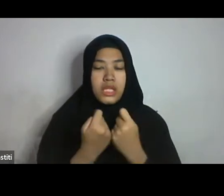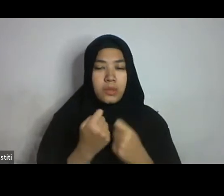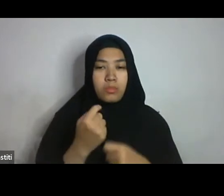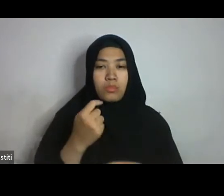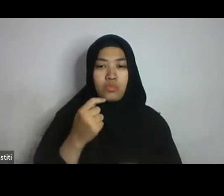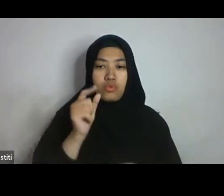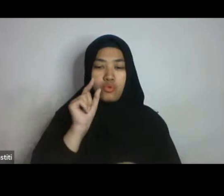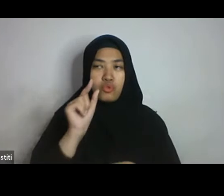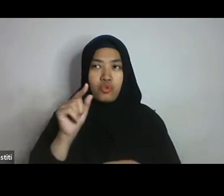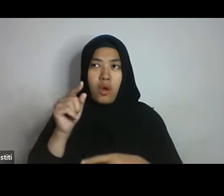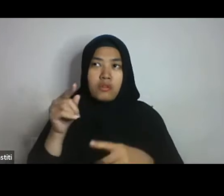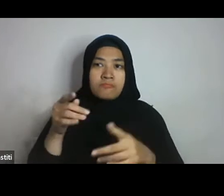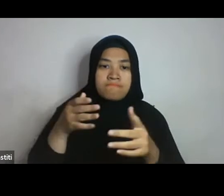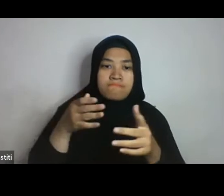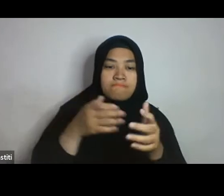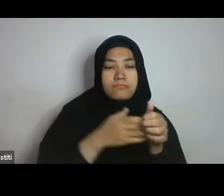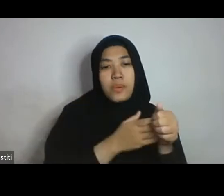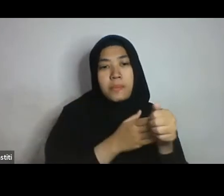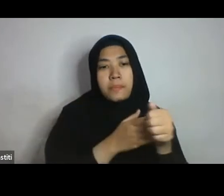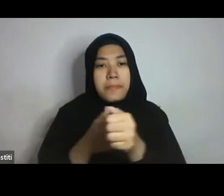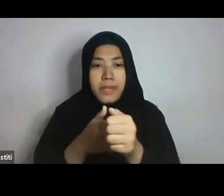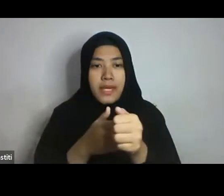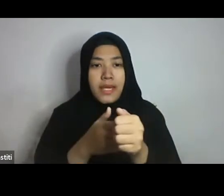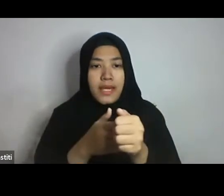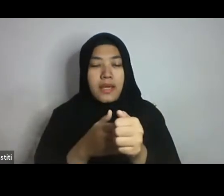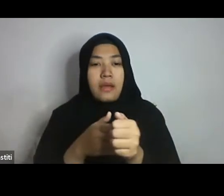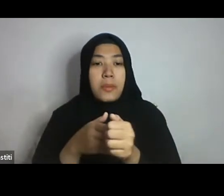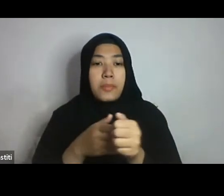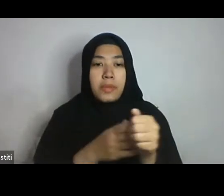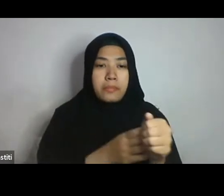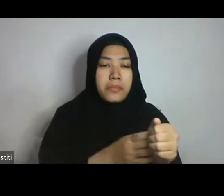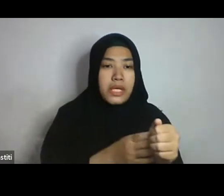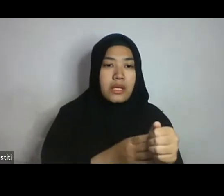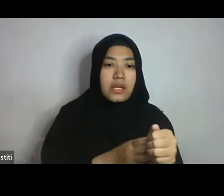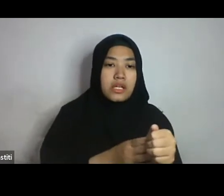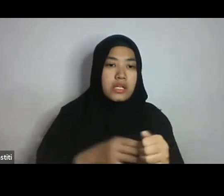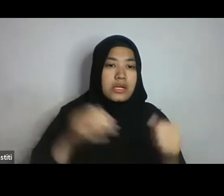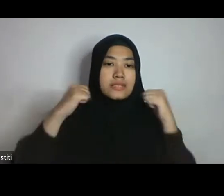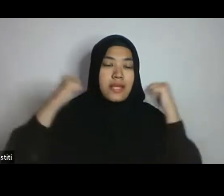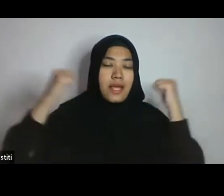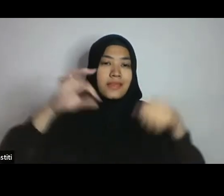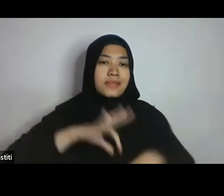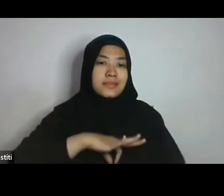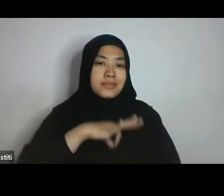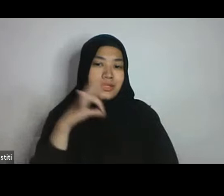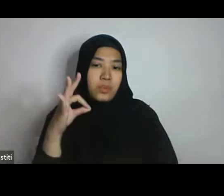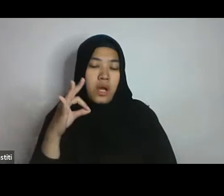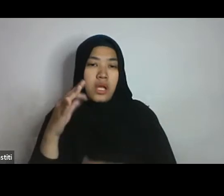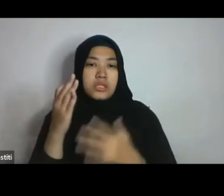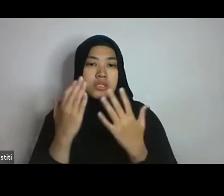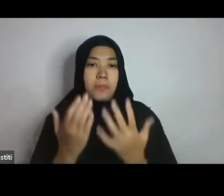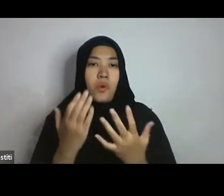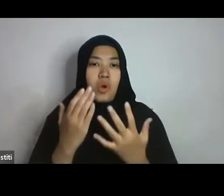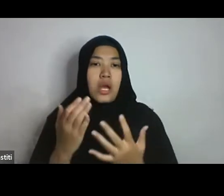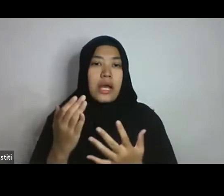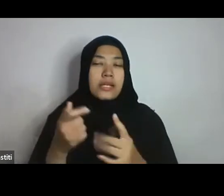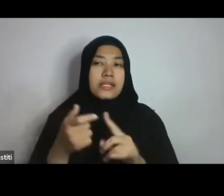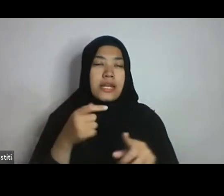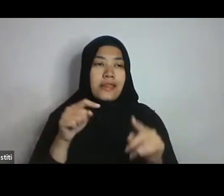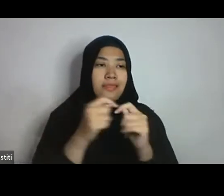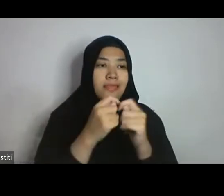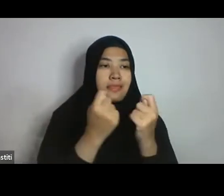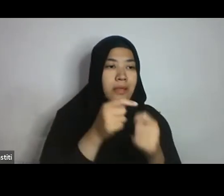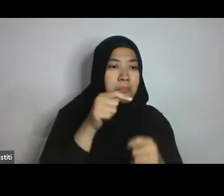multi sektor juga di situ, dan ini mudah-mudahan dari situ akan mulai ya